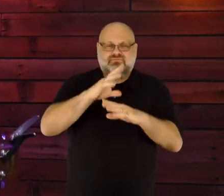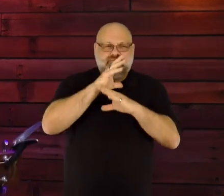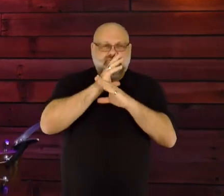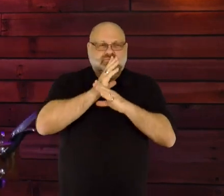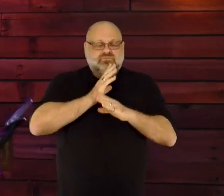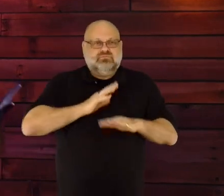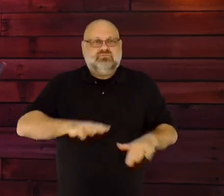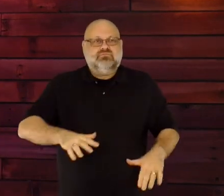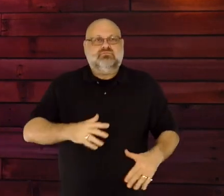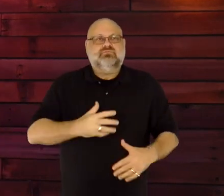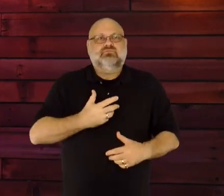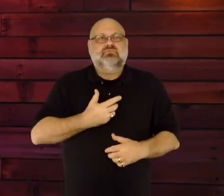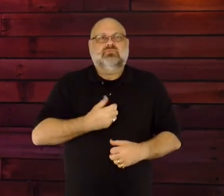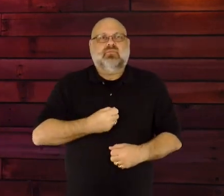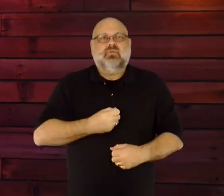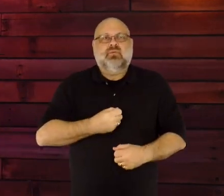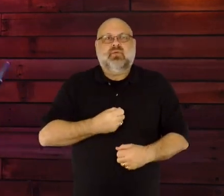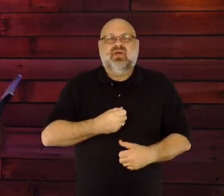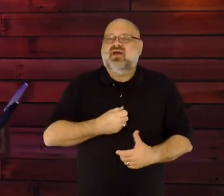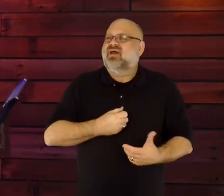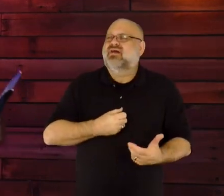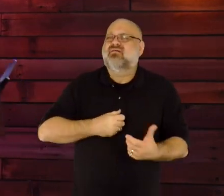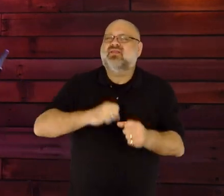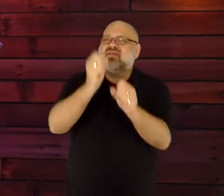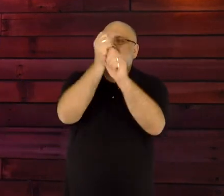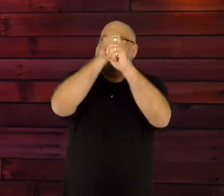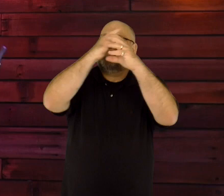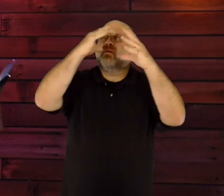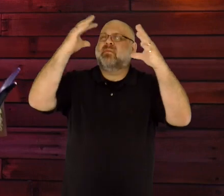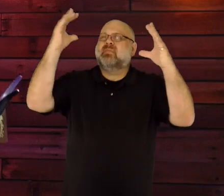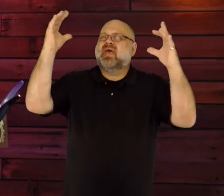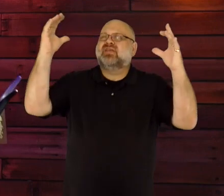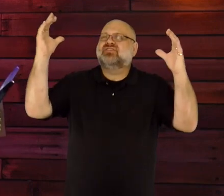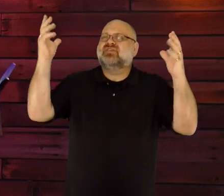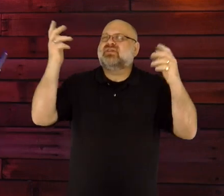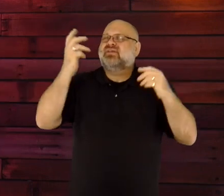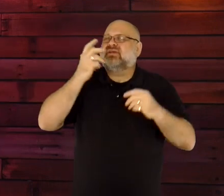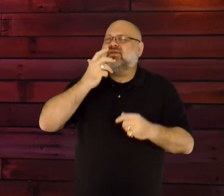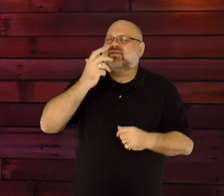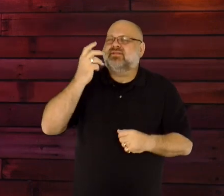be able to speak at all? I can only